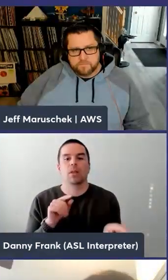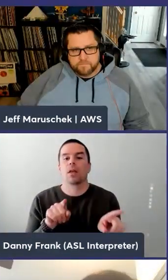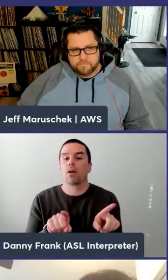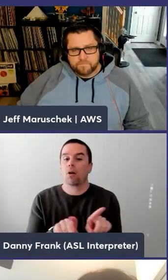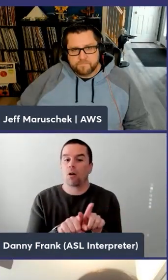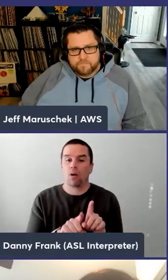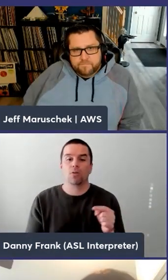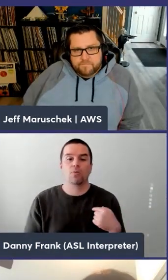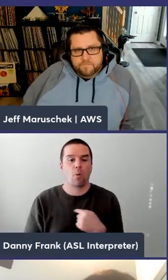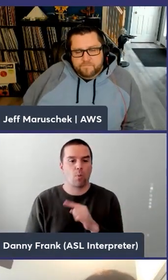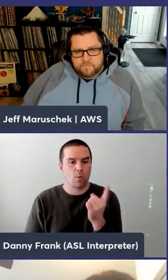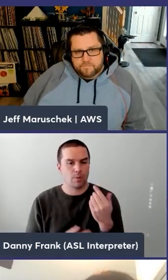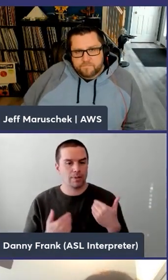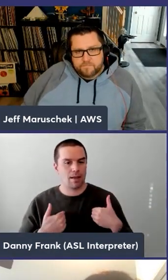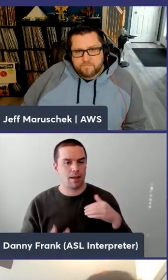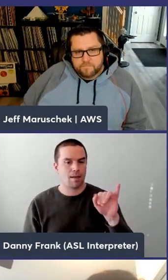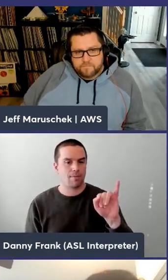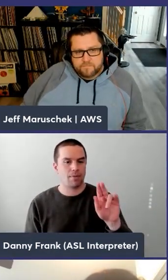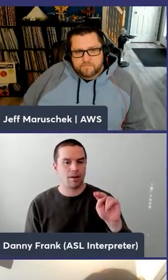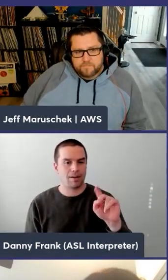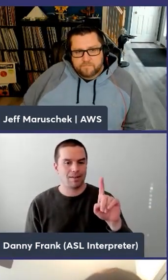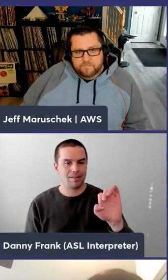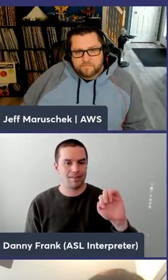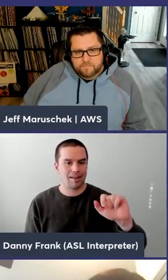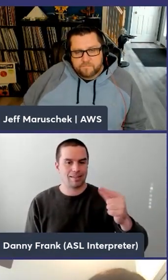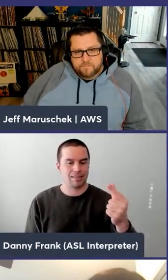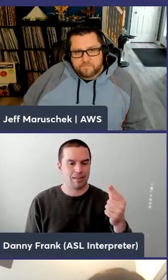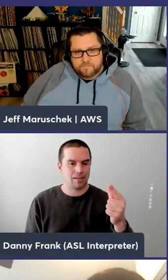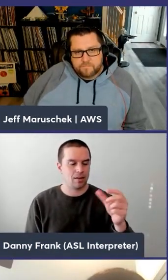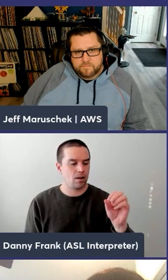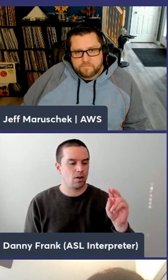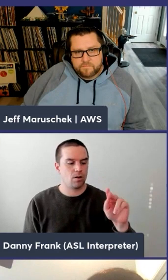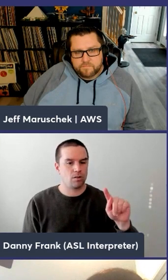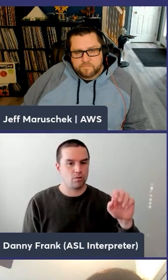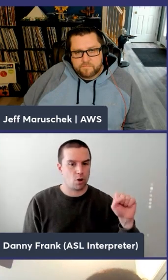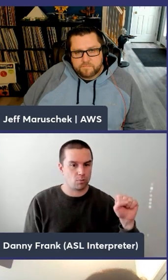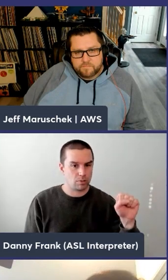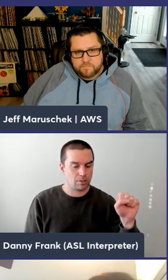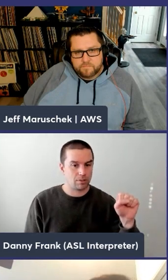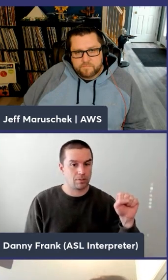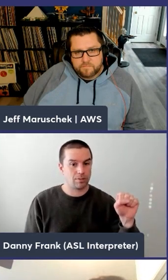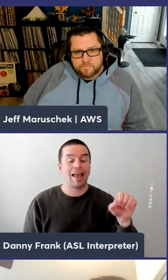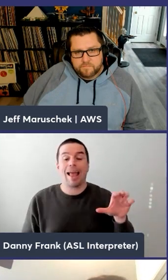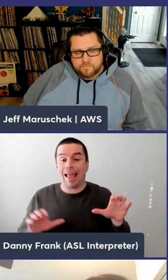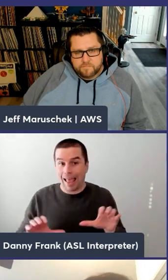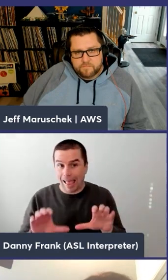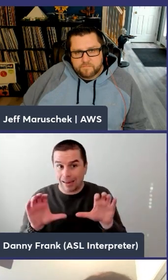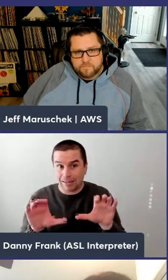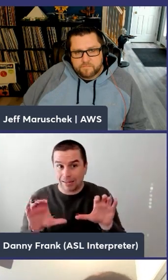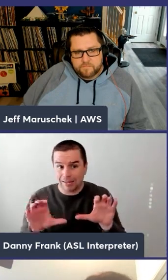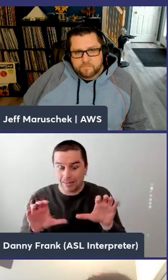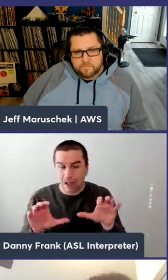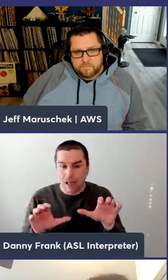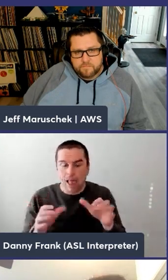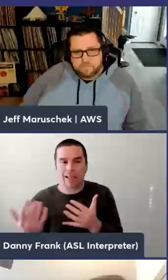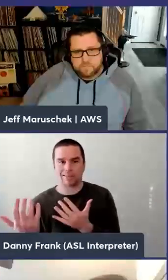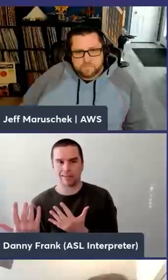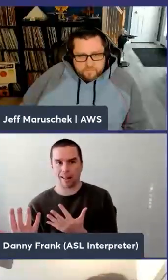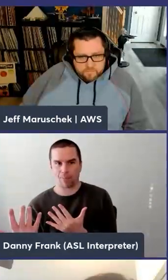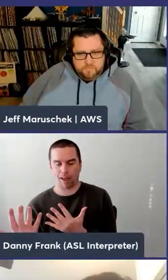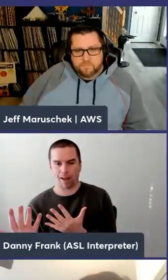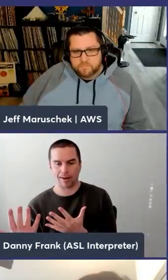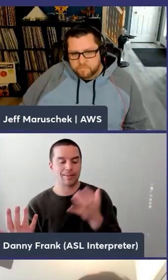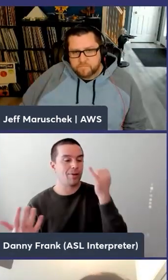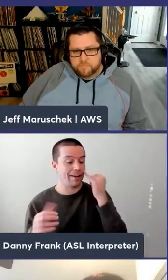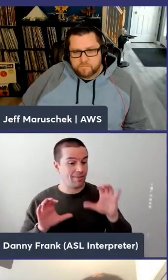have indexing nodes in active and standby modes. What that means is if the active node goes down, the